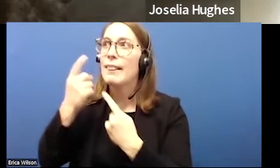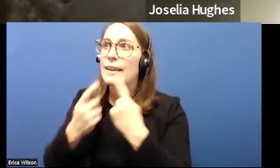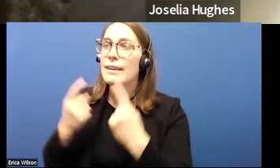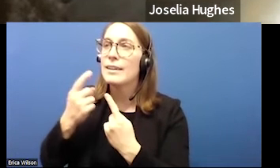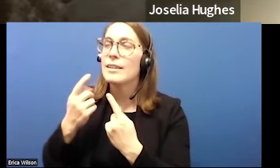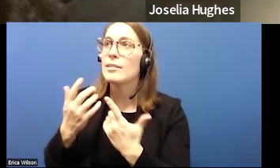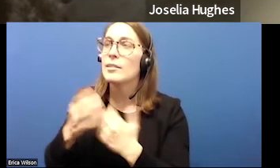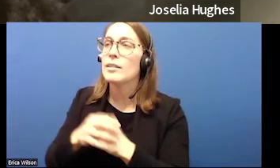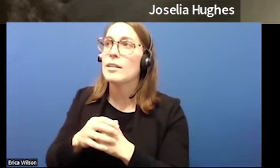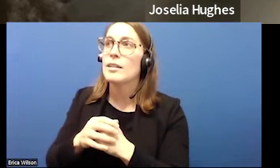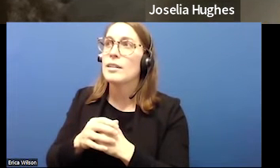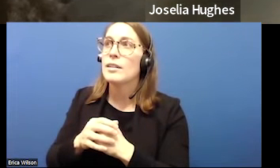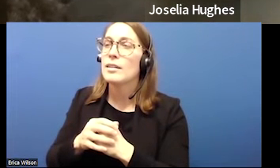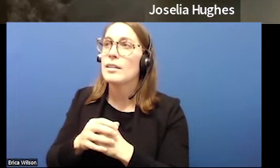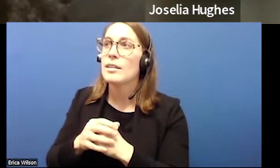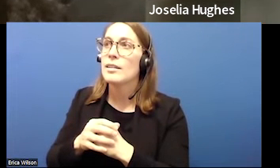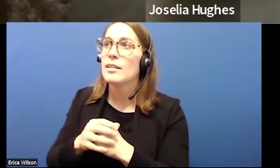how